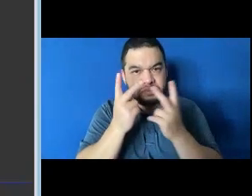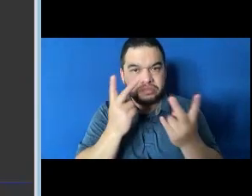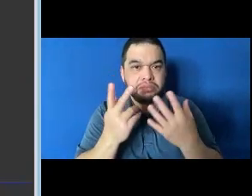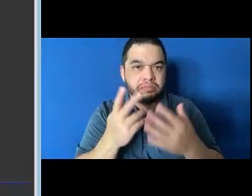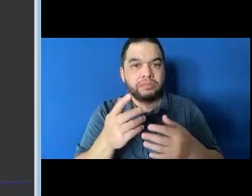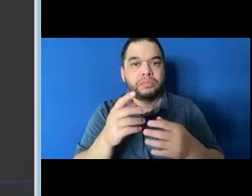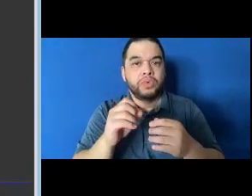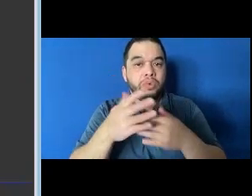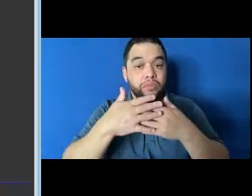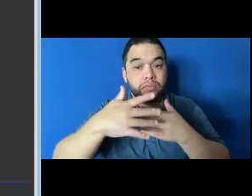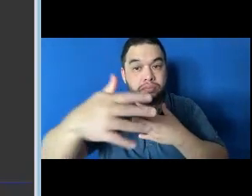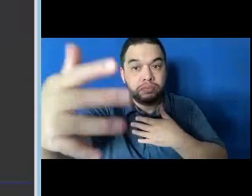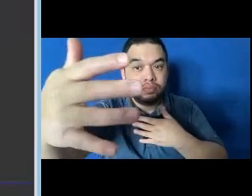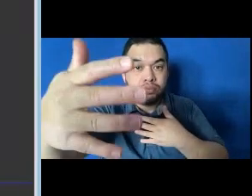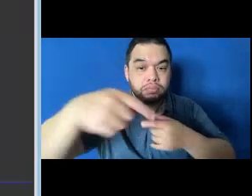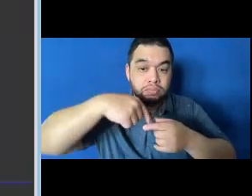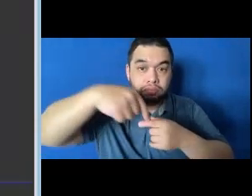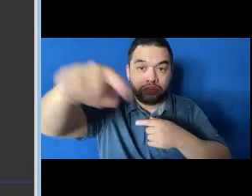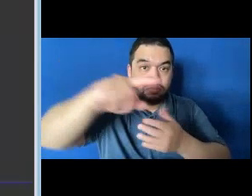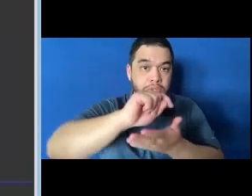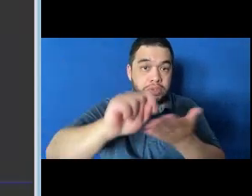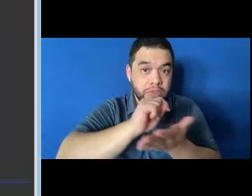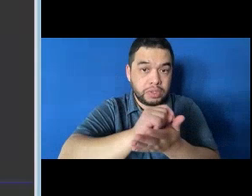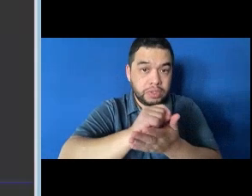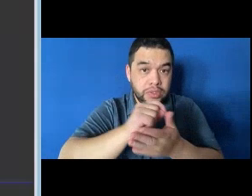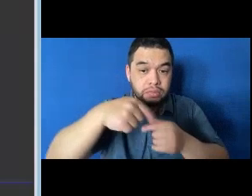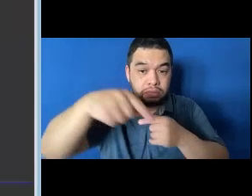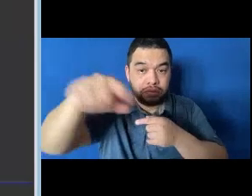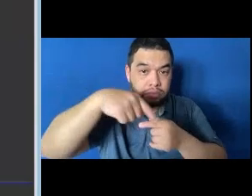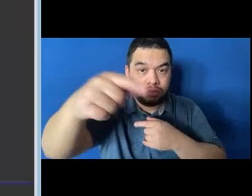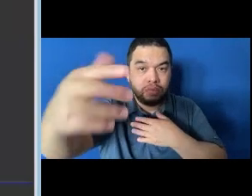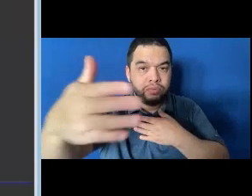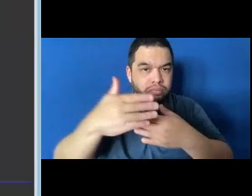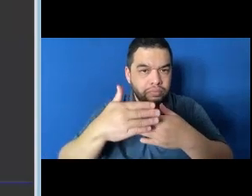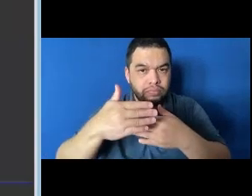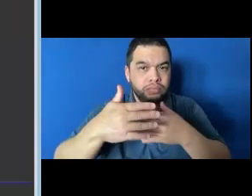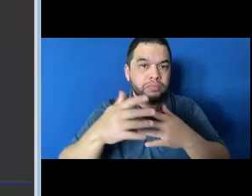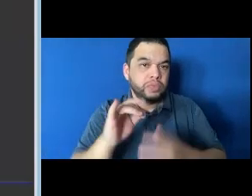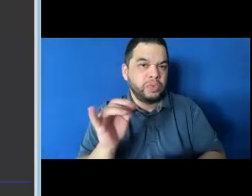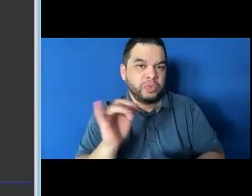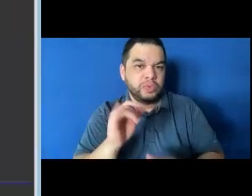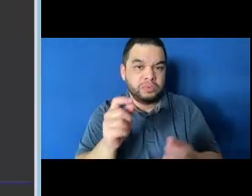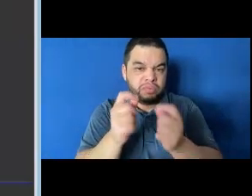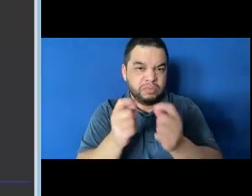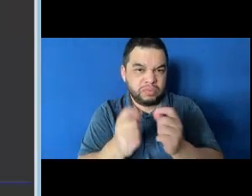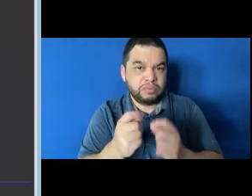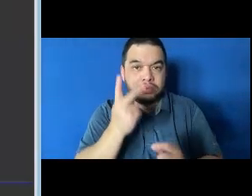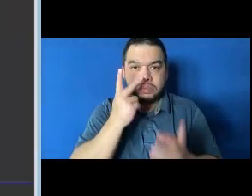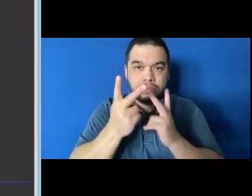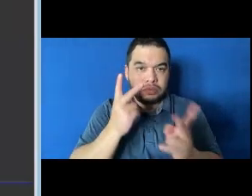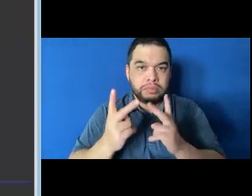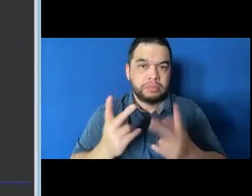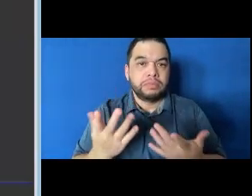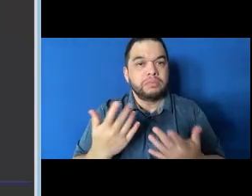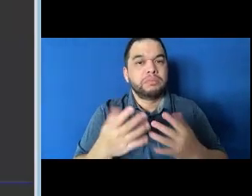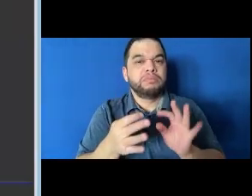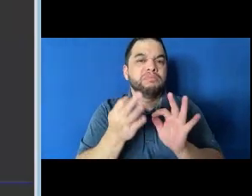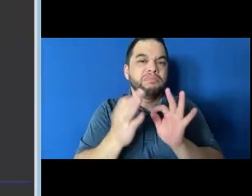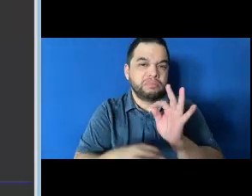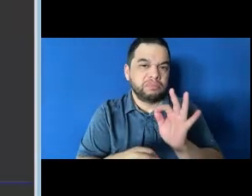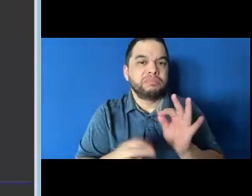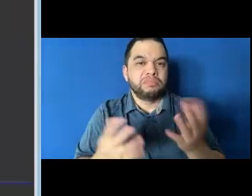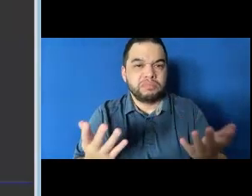long-term advices es como ustedes quieran or ver alerts. esta So, herramienta. Y aquí however una you want to see it, leyenda you can. bastante sencilla de por lo It's a menos very de alguna simple way